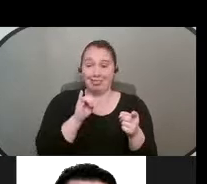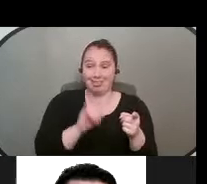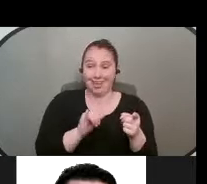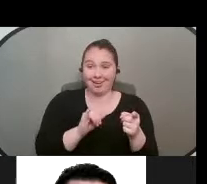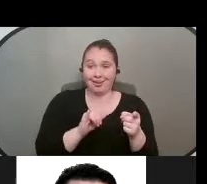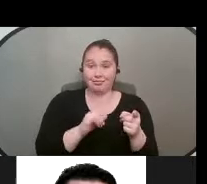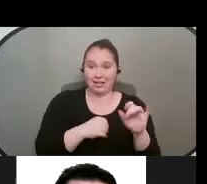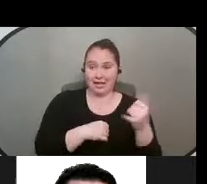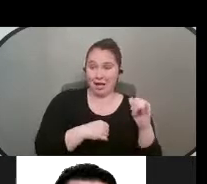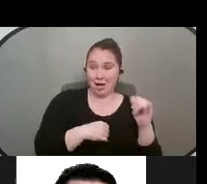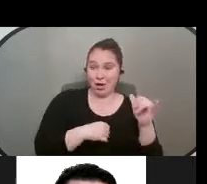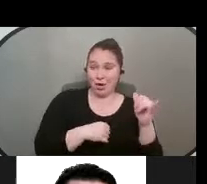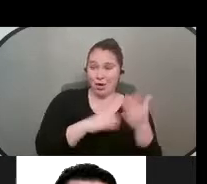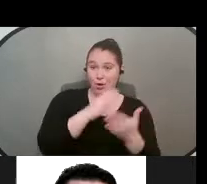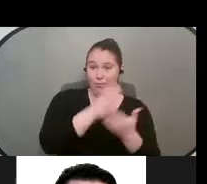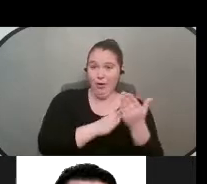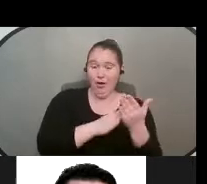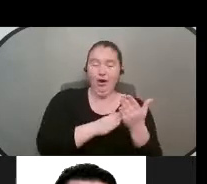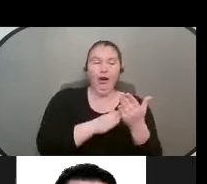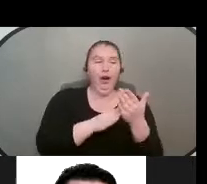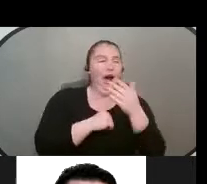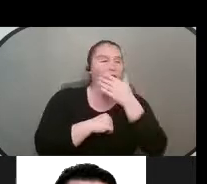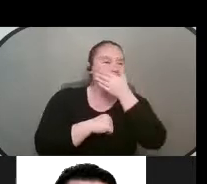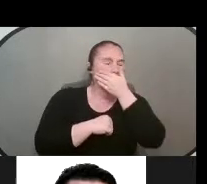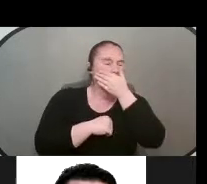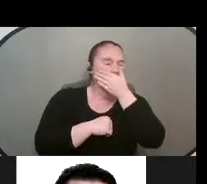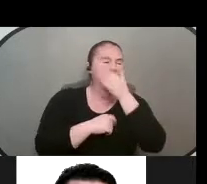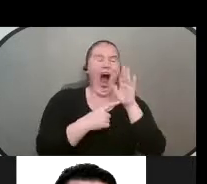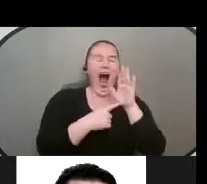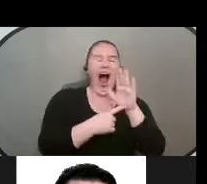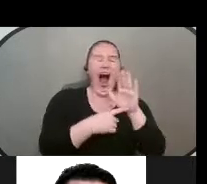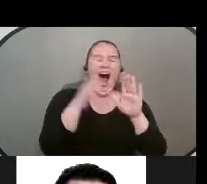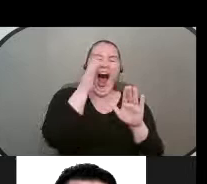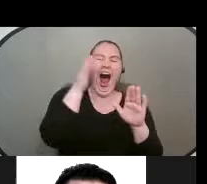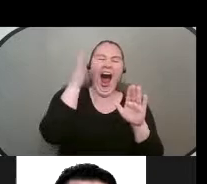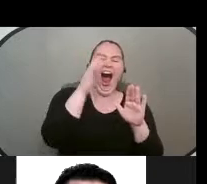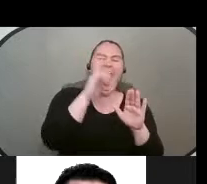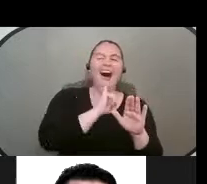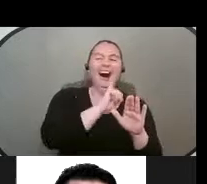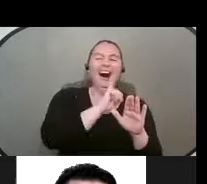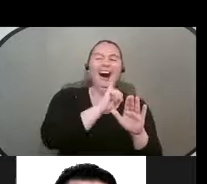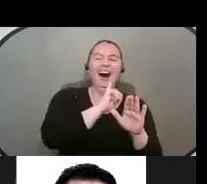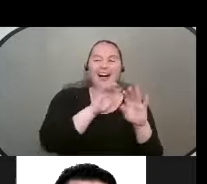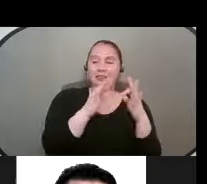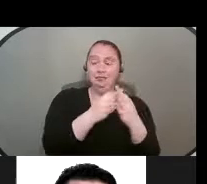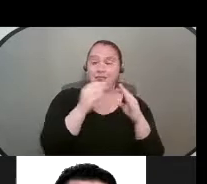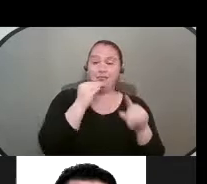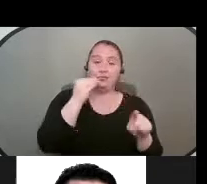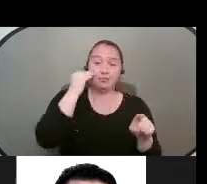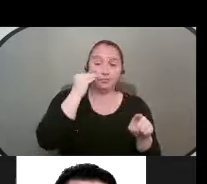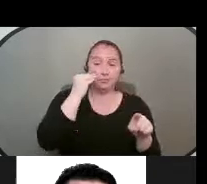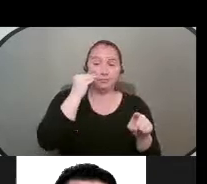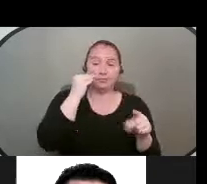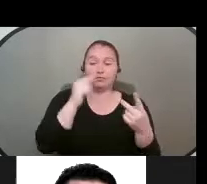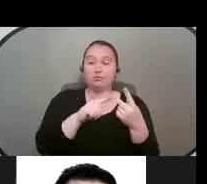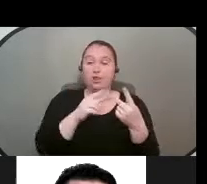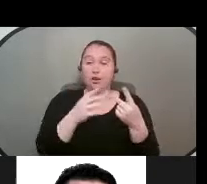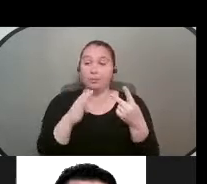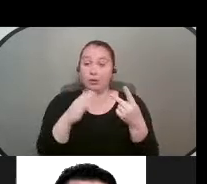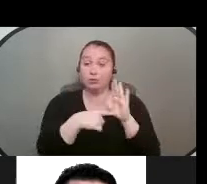yellow shaded area represents some future single family homes. The turquoise represents some